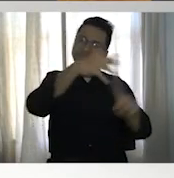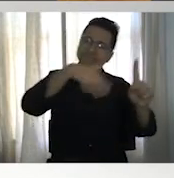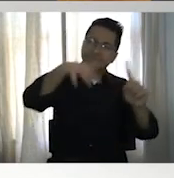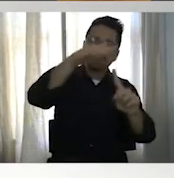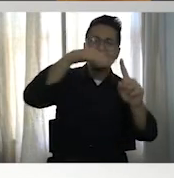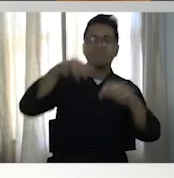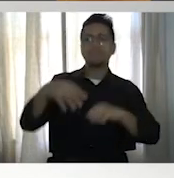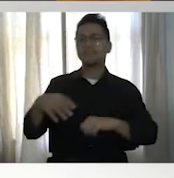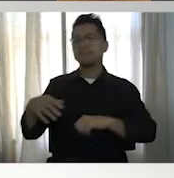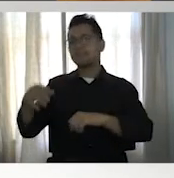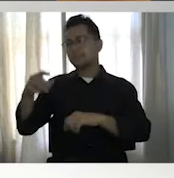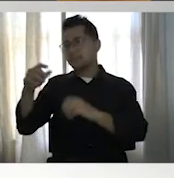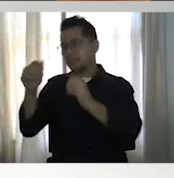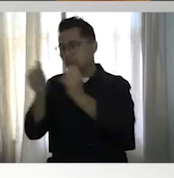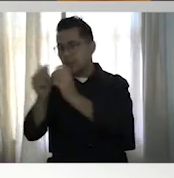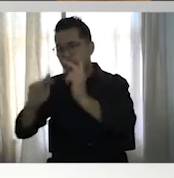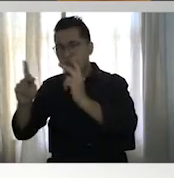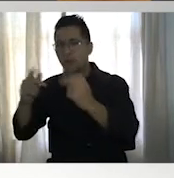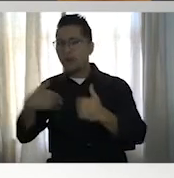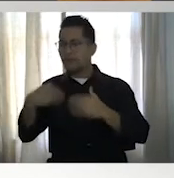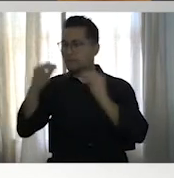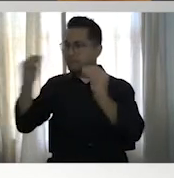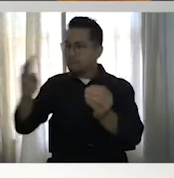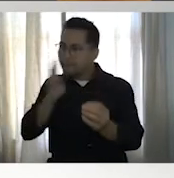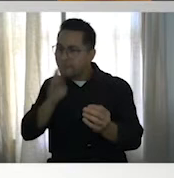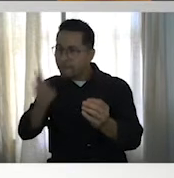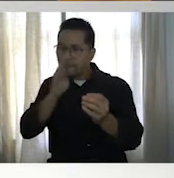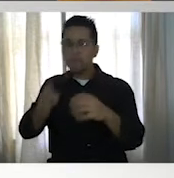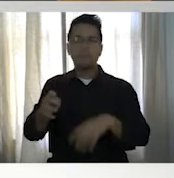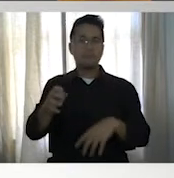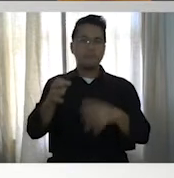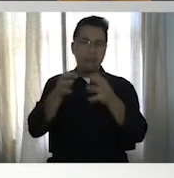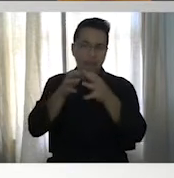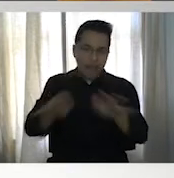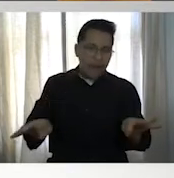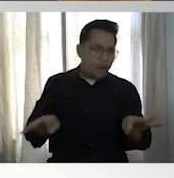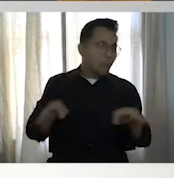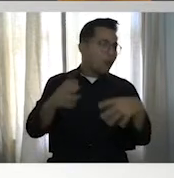nonverbal children, with articulation, language,